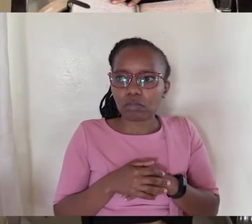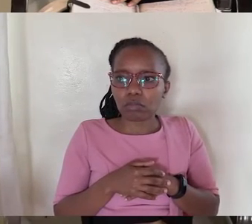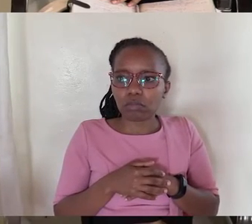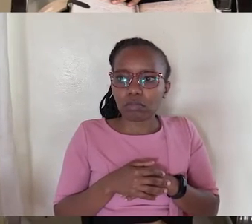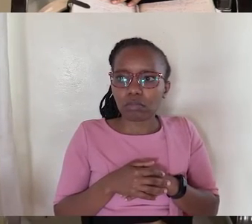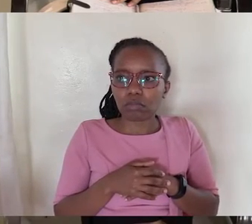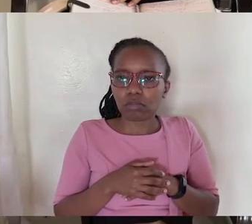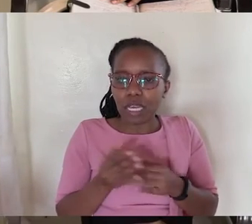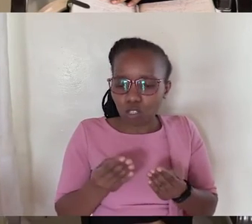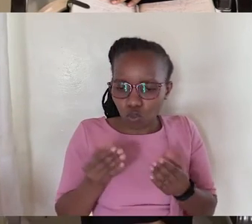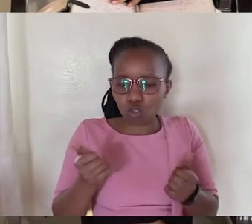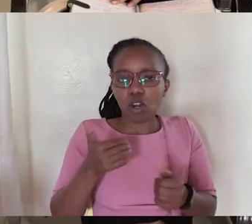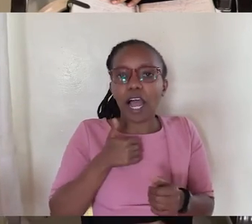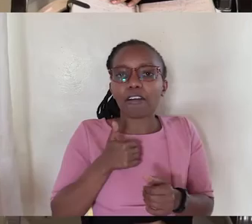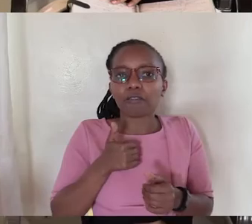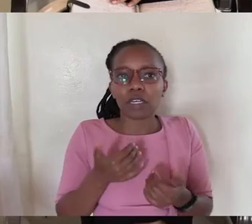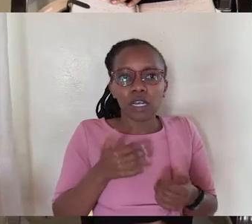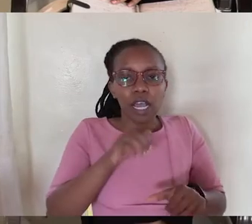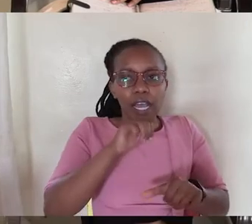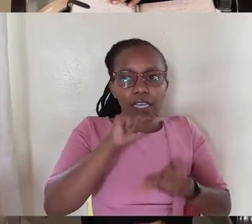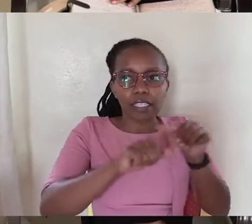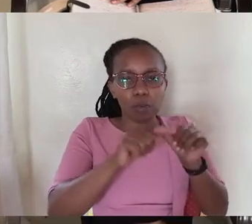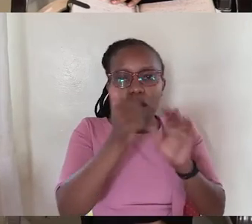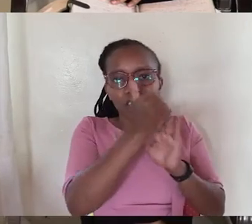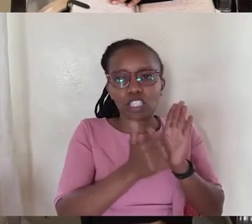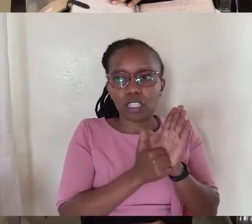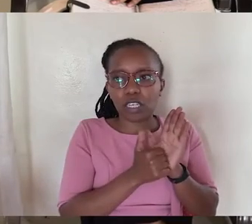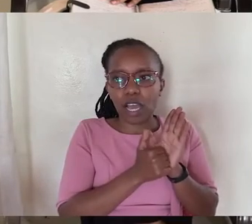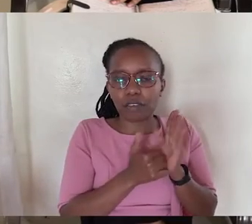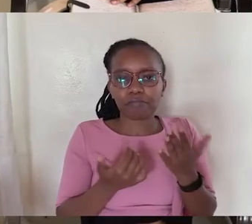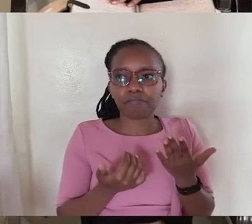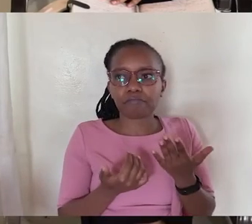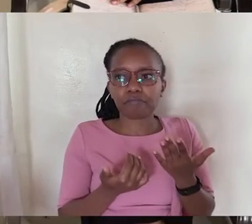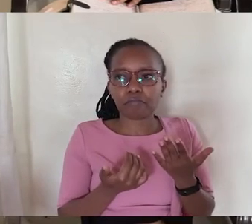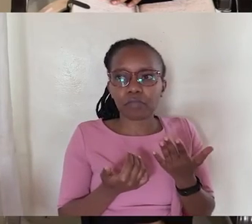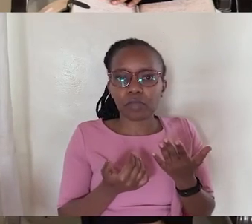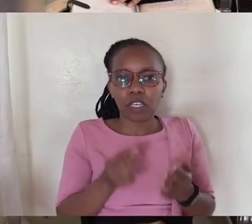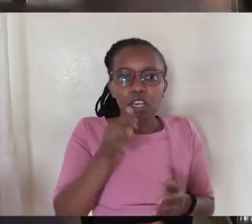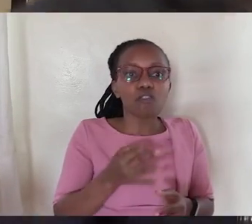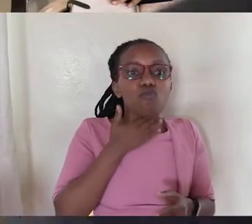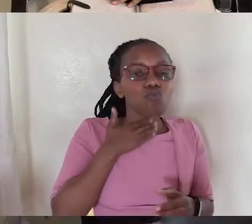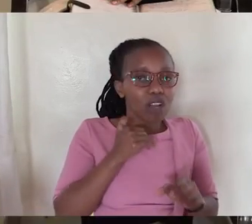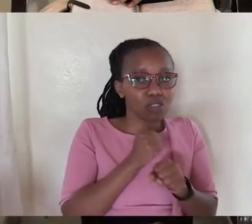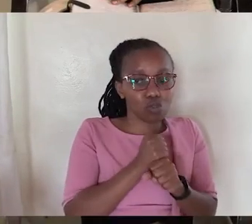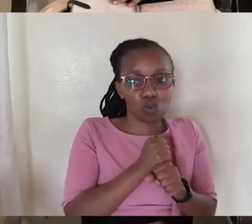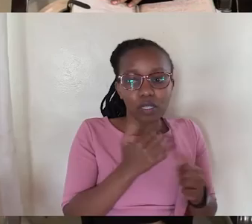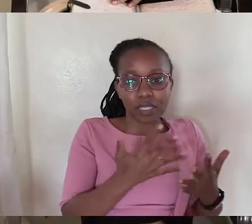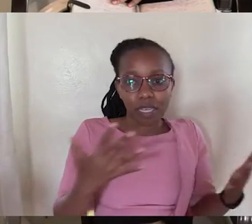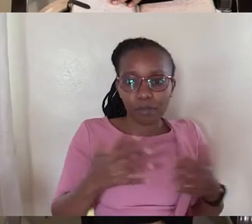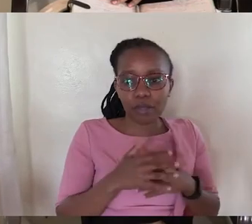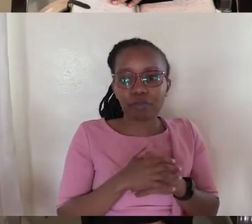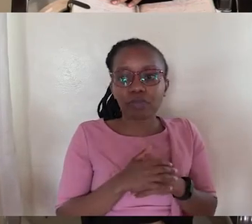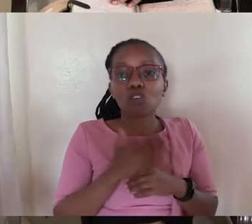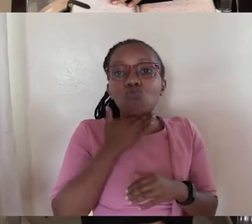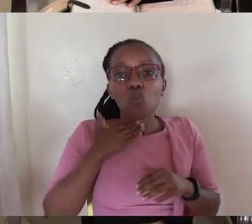some tangible resolutions. It should be about the reparations agenda. If the reparations agenda, if we really want to do something, if we want to make this study